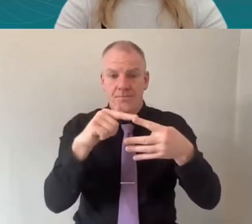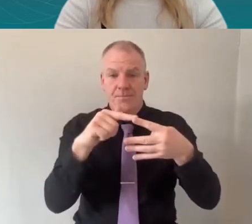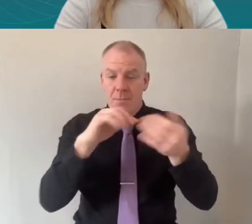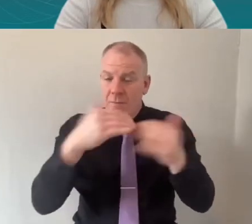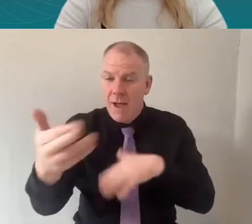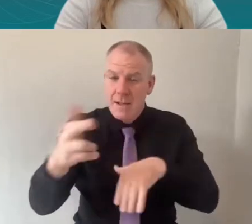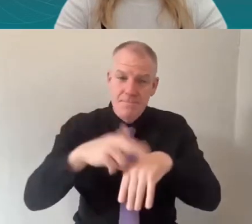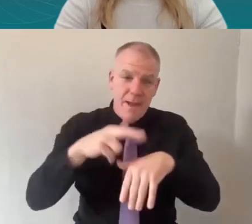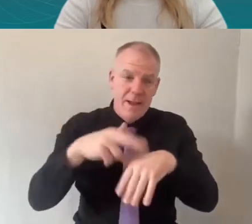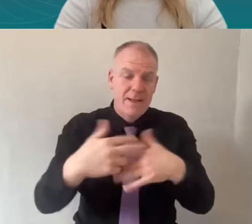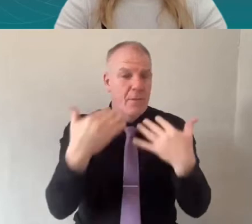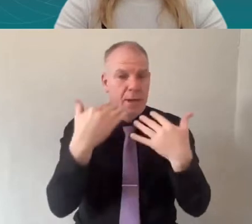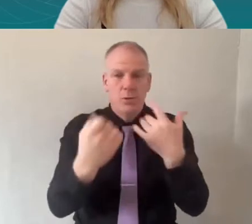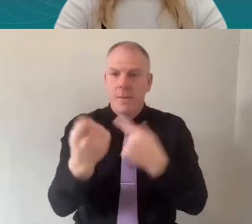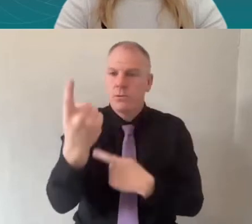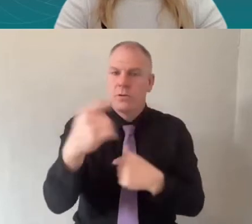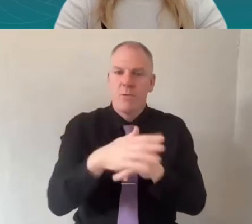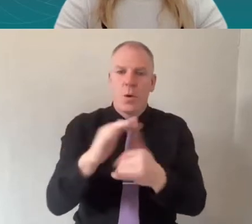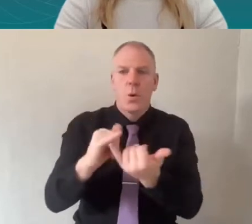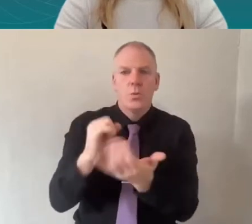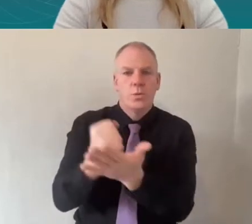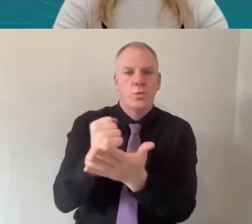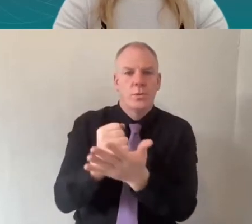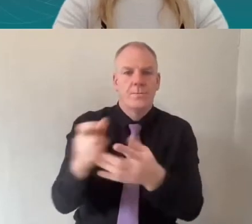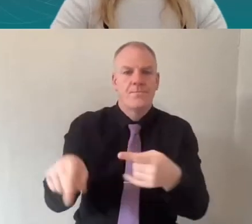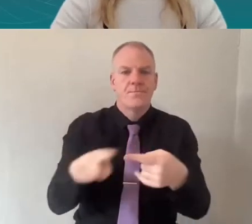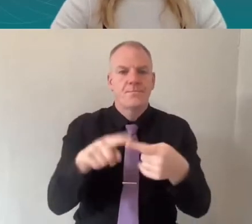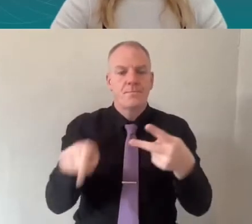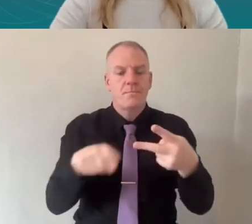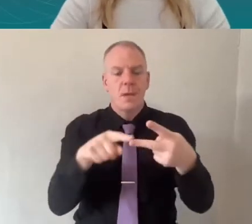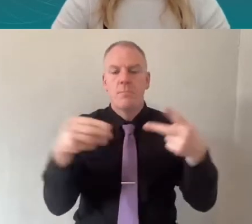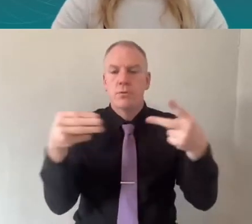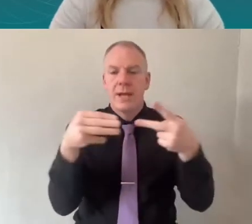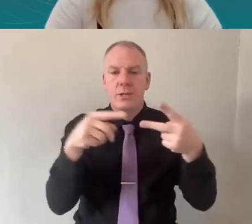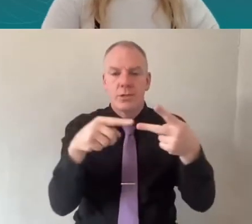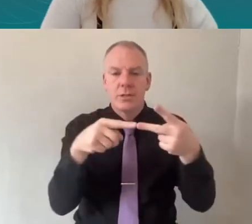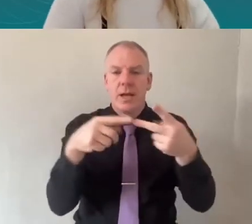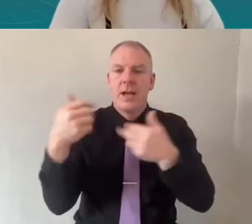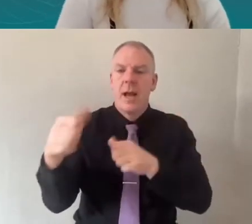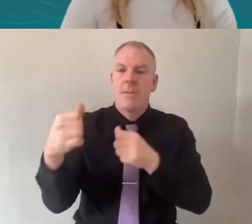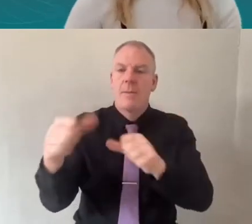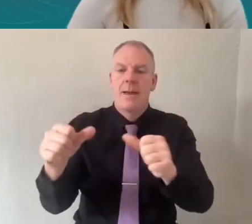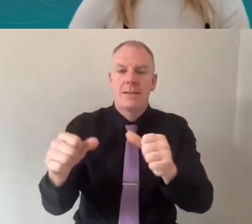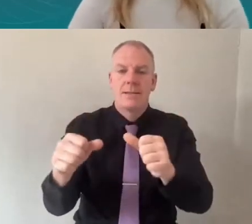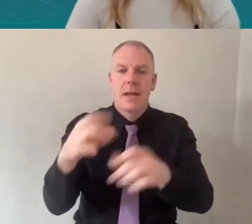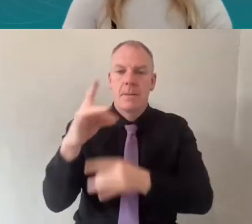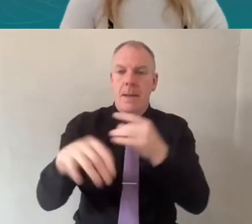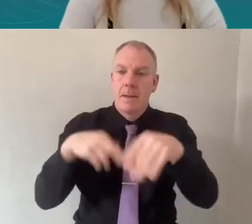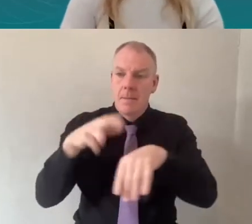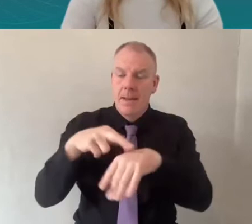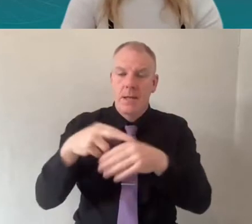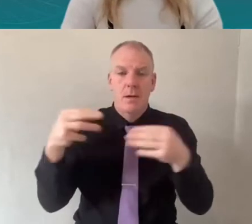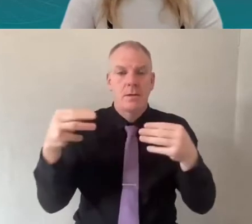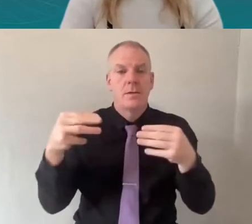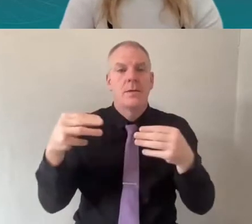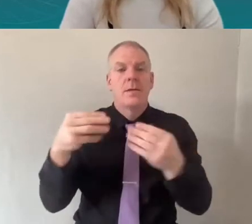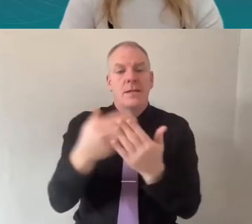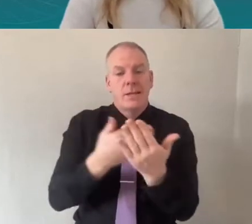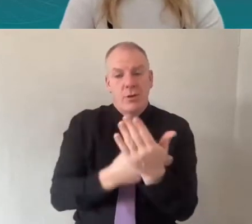providing better information and opportunities for learners; protection, implementing strengthened regulation to protect